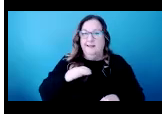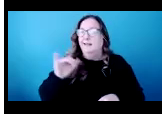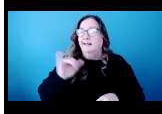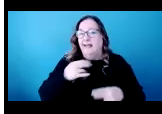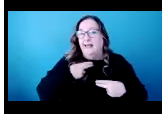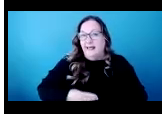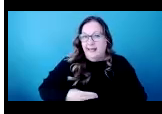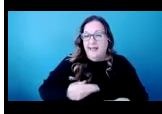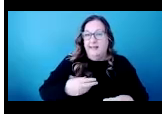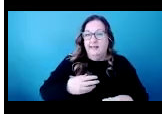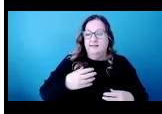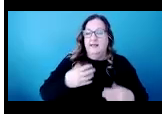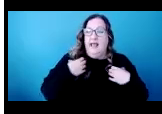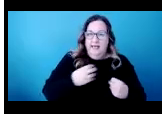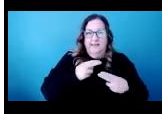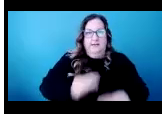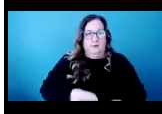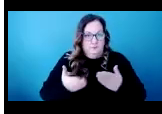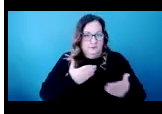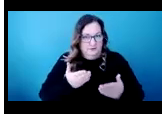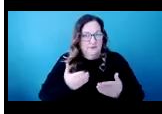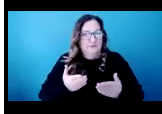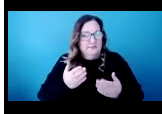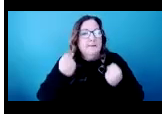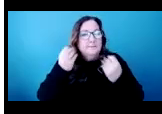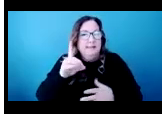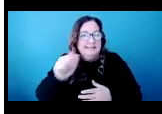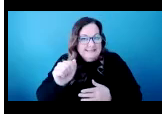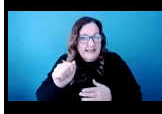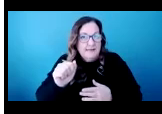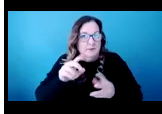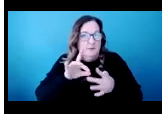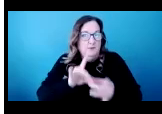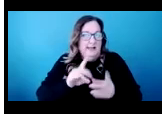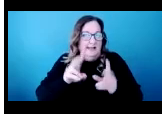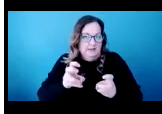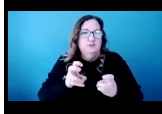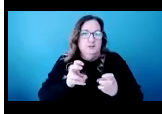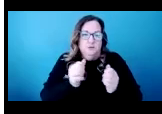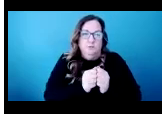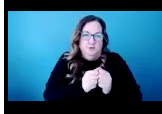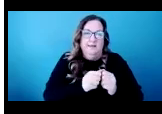Committee because a lot of disability-related issues go there, but occasionally they get sent other places.